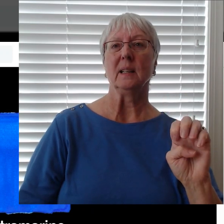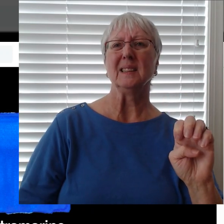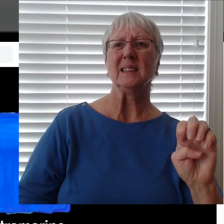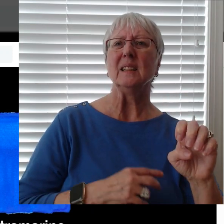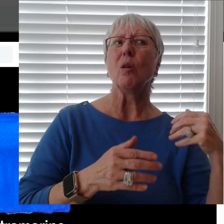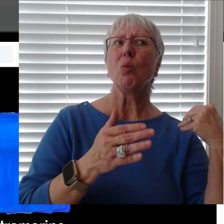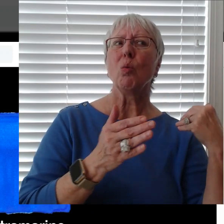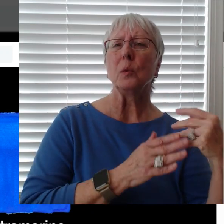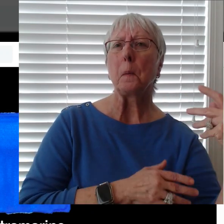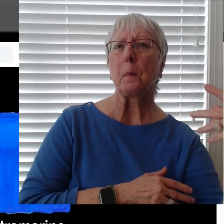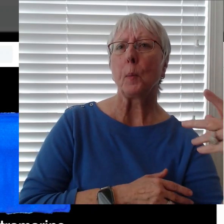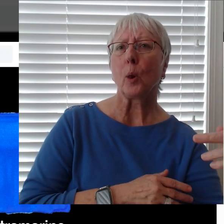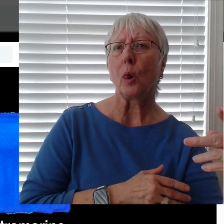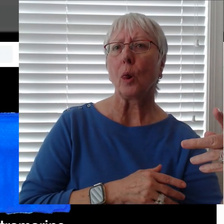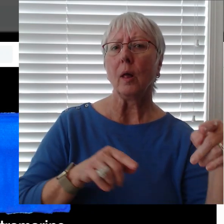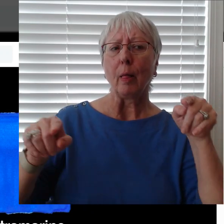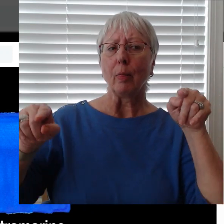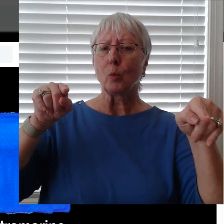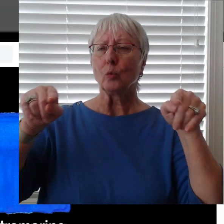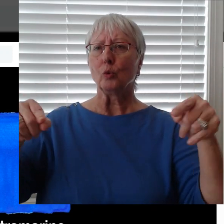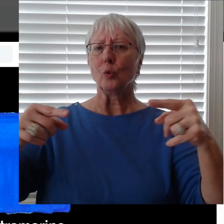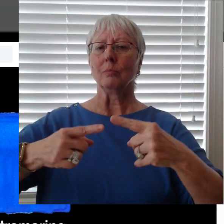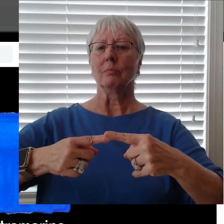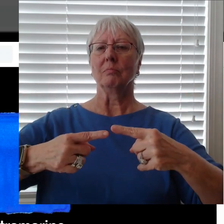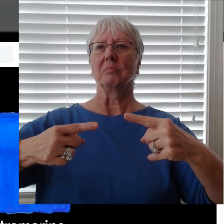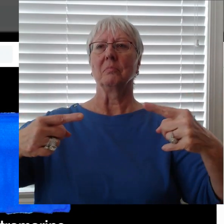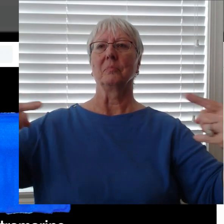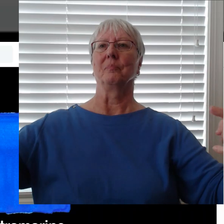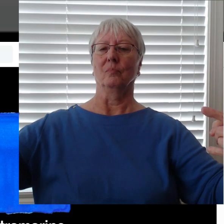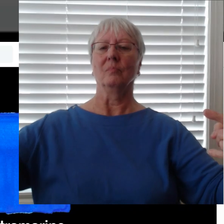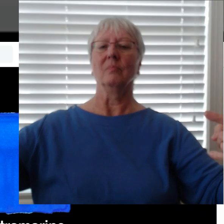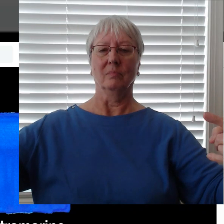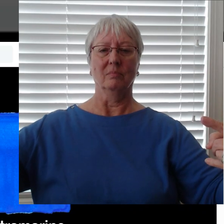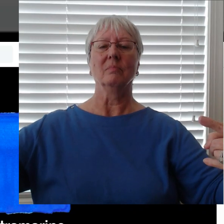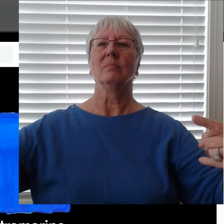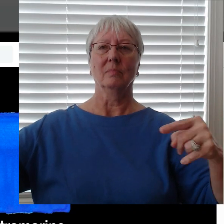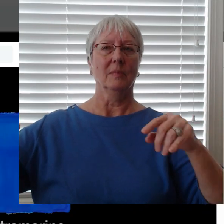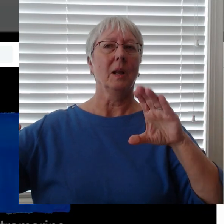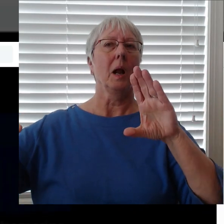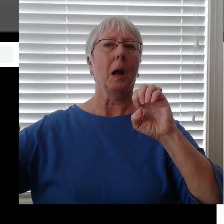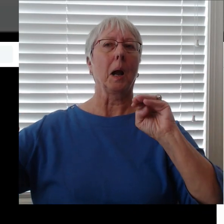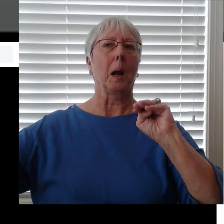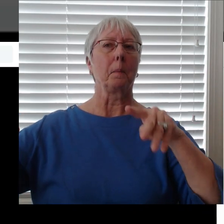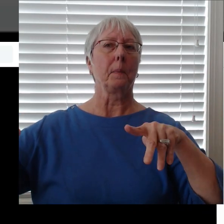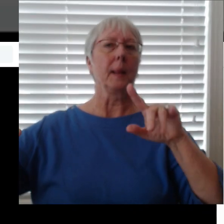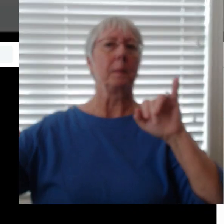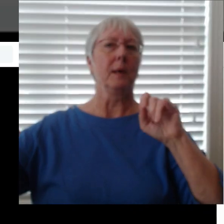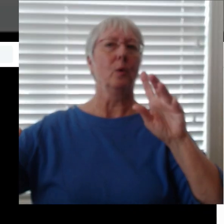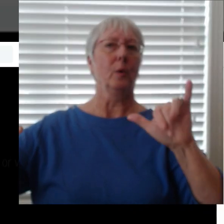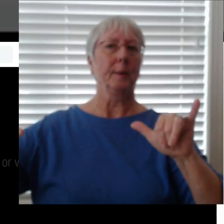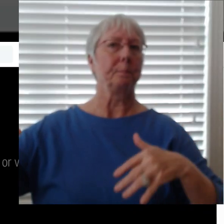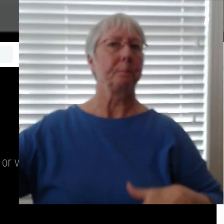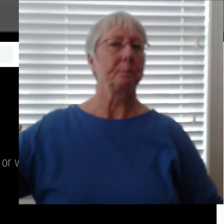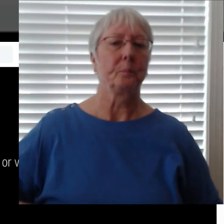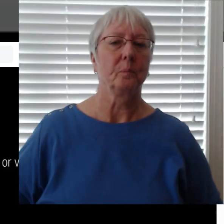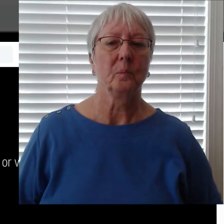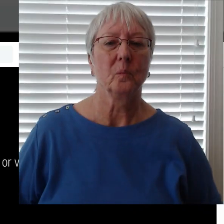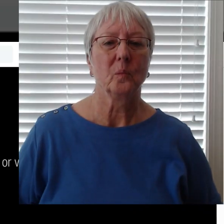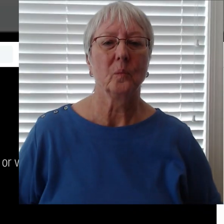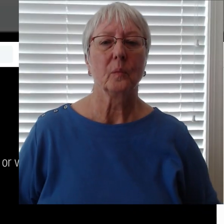they have a slight neutralizing or vibrancy reducing effect on each other. To neutralize means